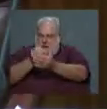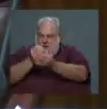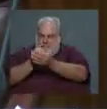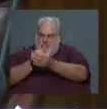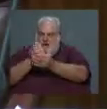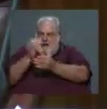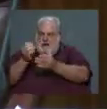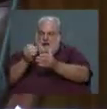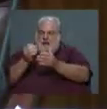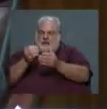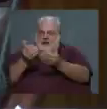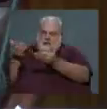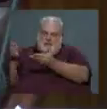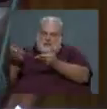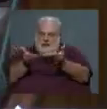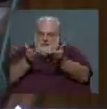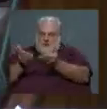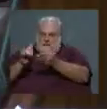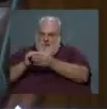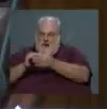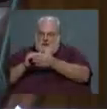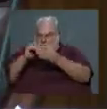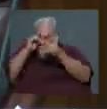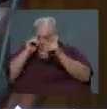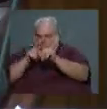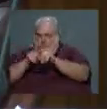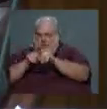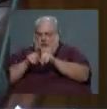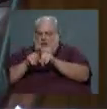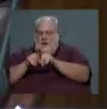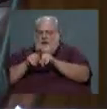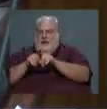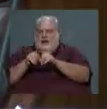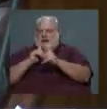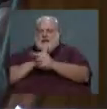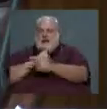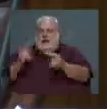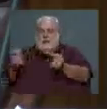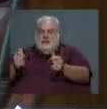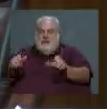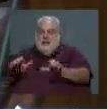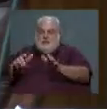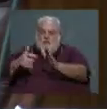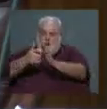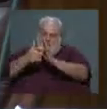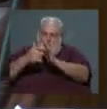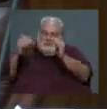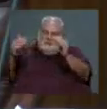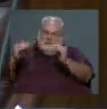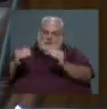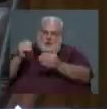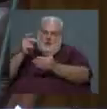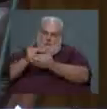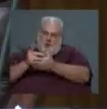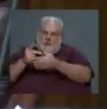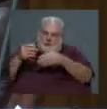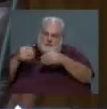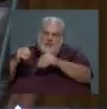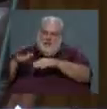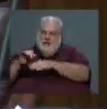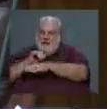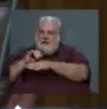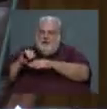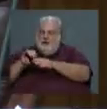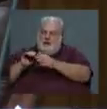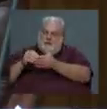authorize the execution and delivery of a third amendment to the lease agreement relating to the project to declare an emergency, an ordinance to authorize the issuance of industrial